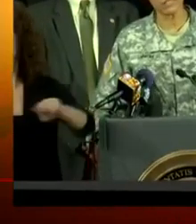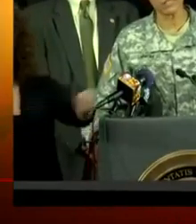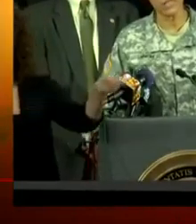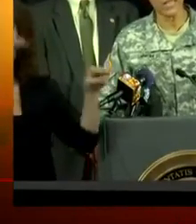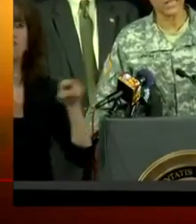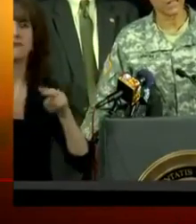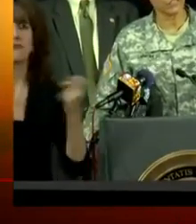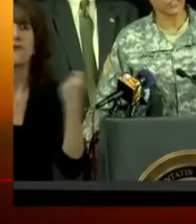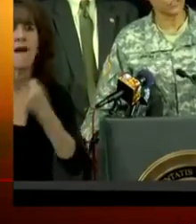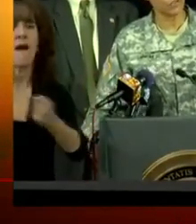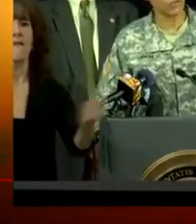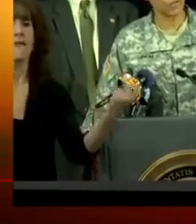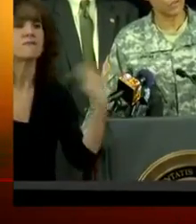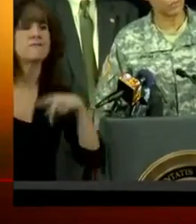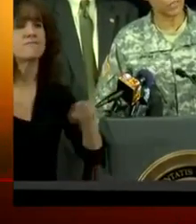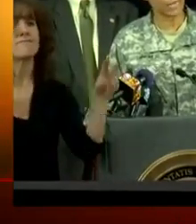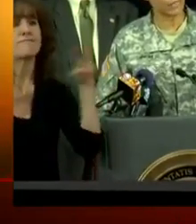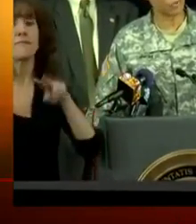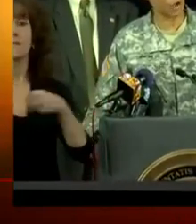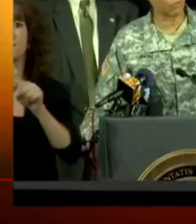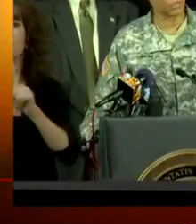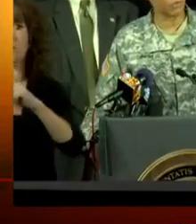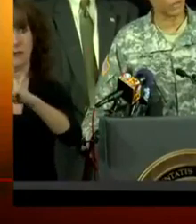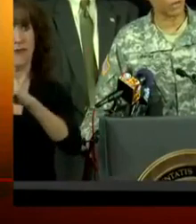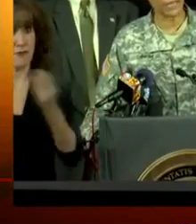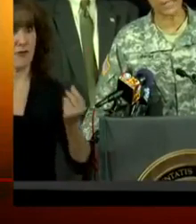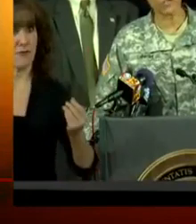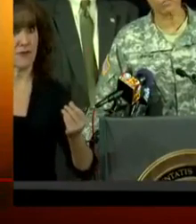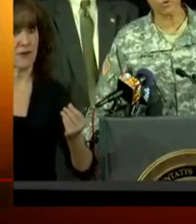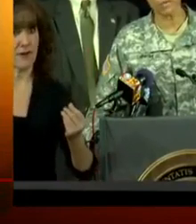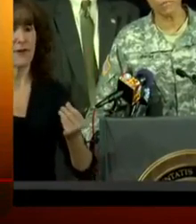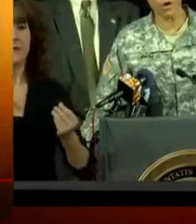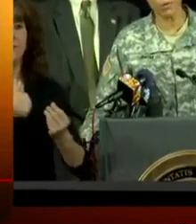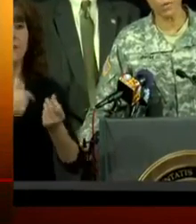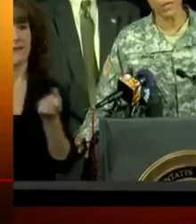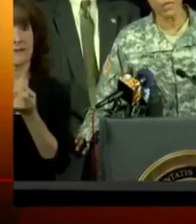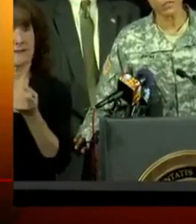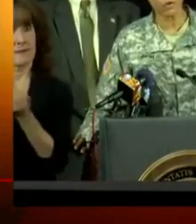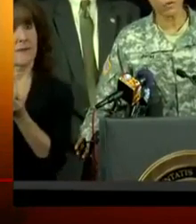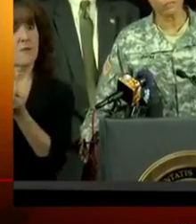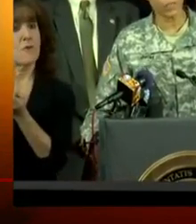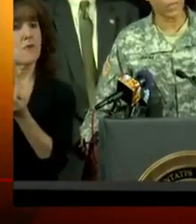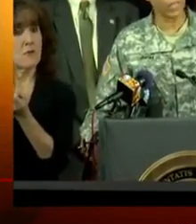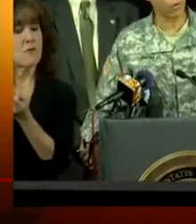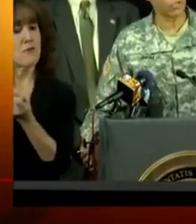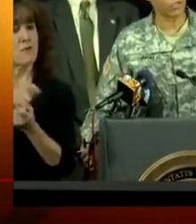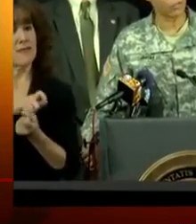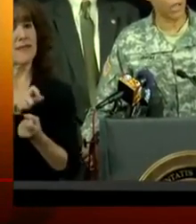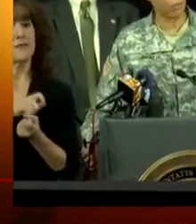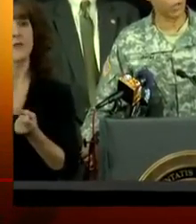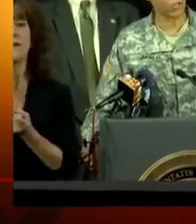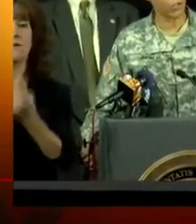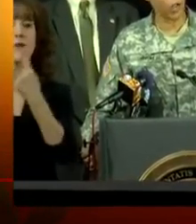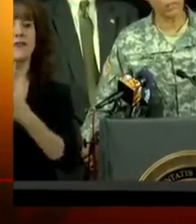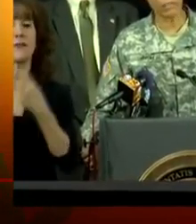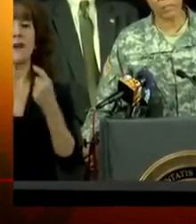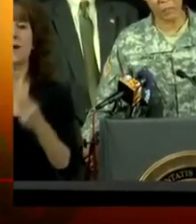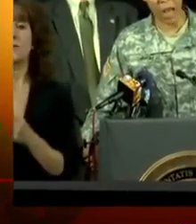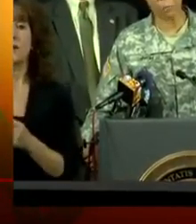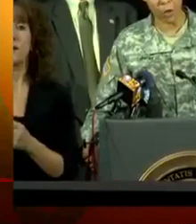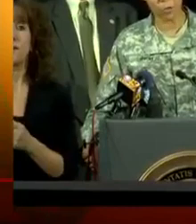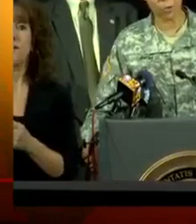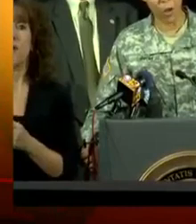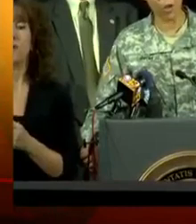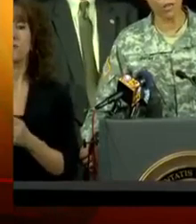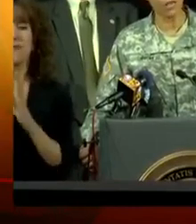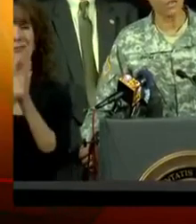the streets and out to ensure that we're protecting property. We are in a supporting mode, so if there are any questions about martial law, this is